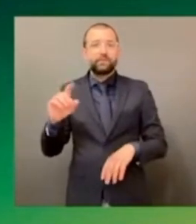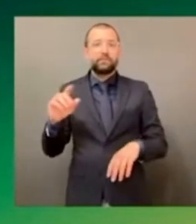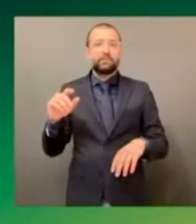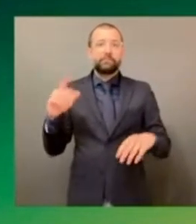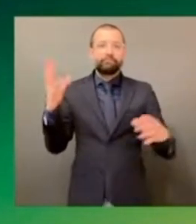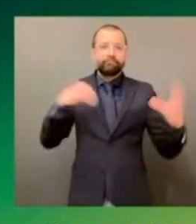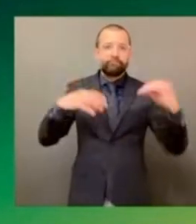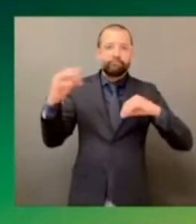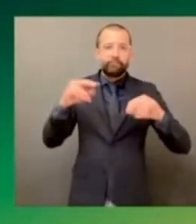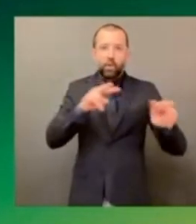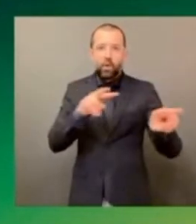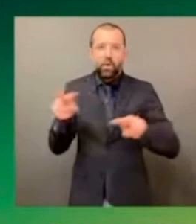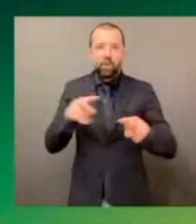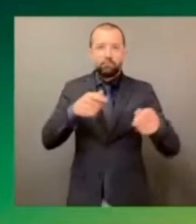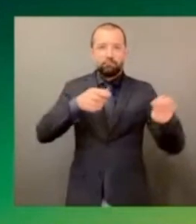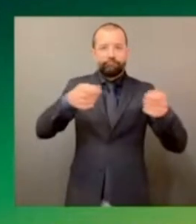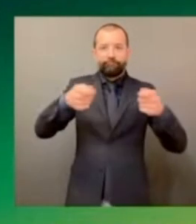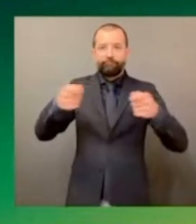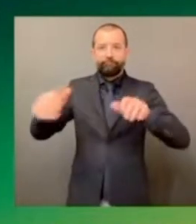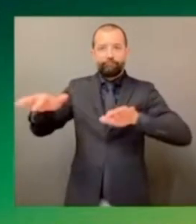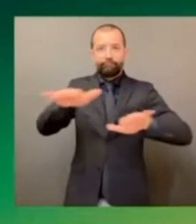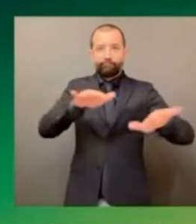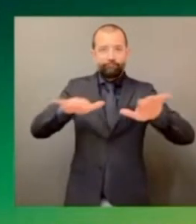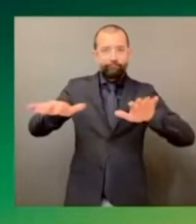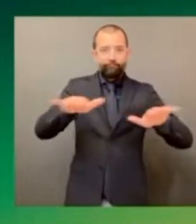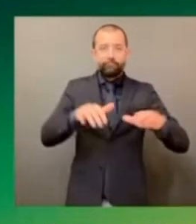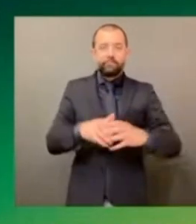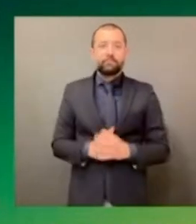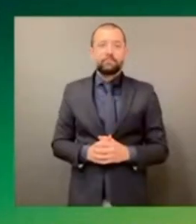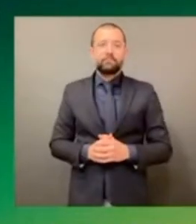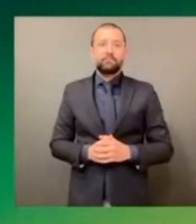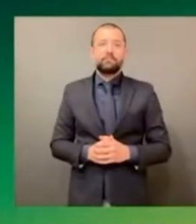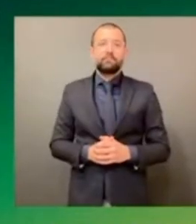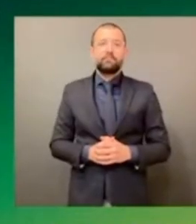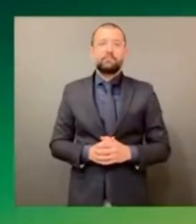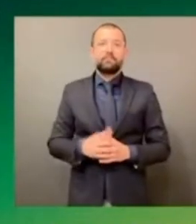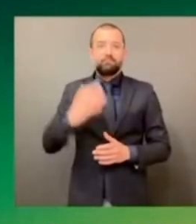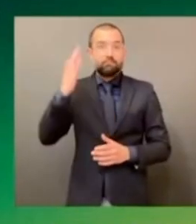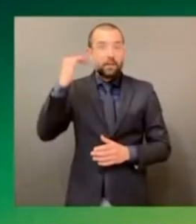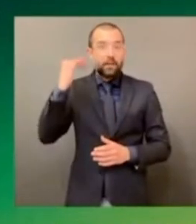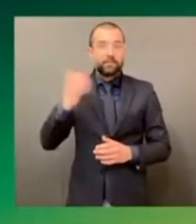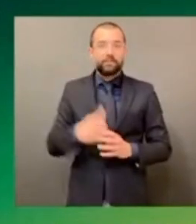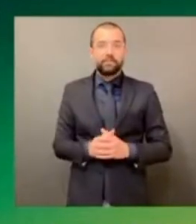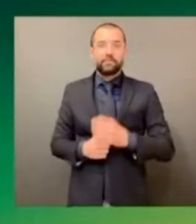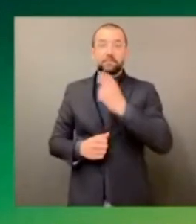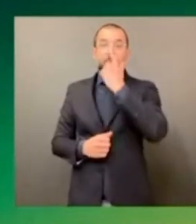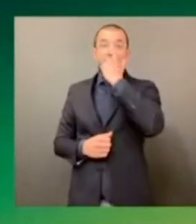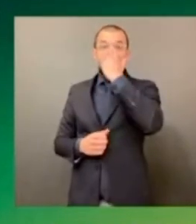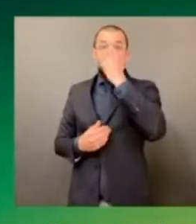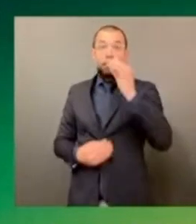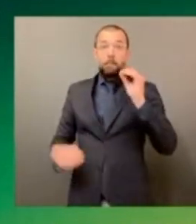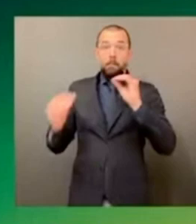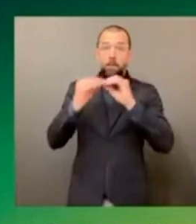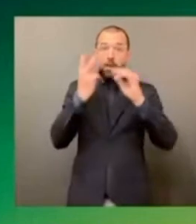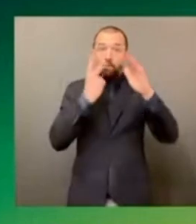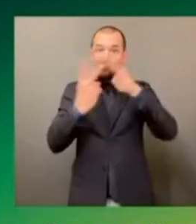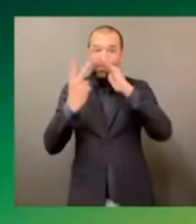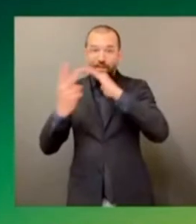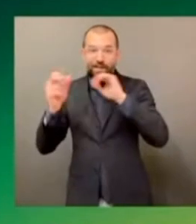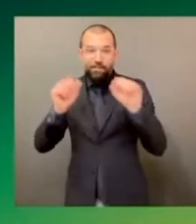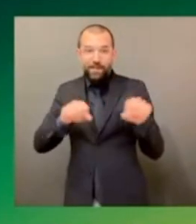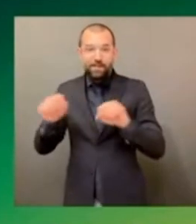Good governance, well, it delivers predictability, stability, and rule of